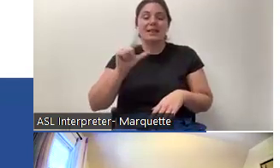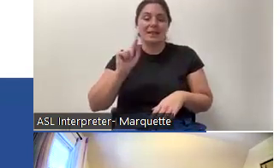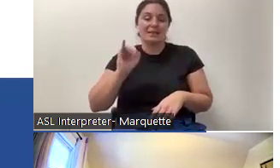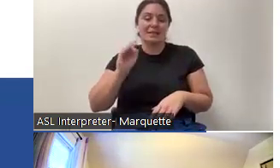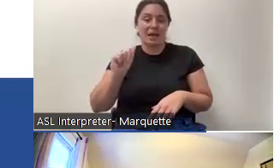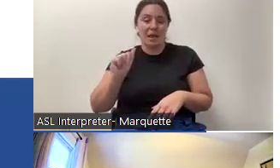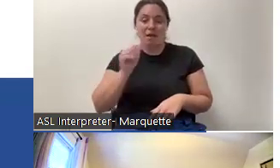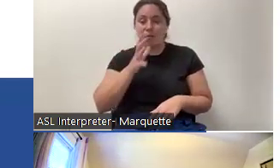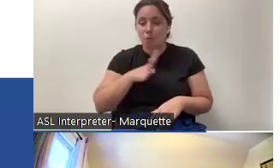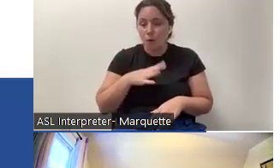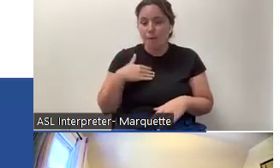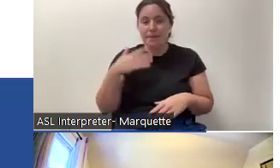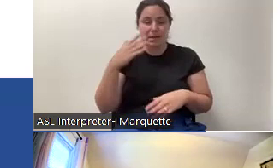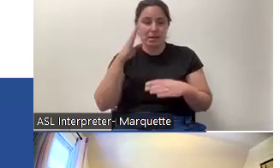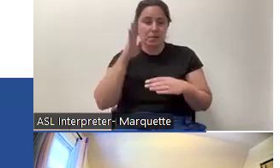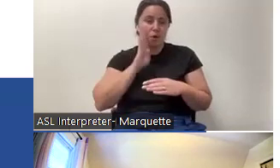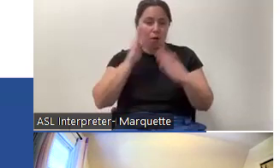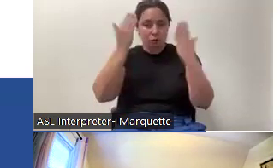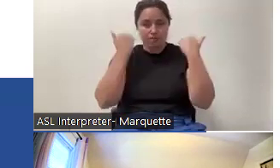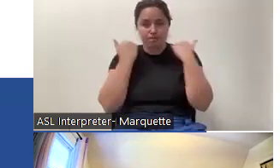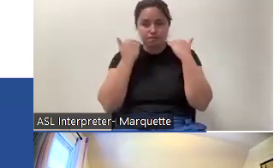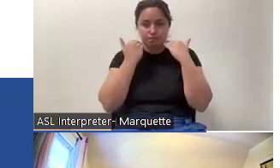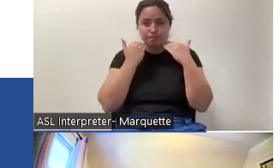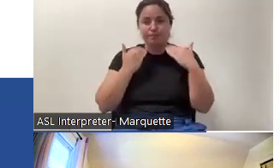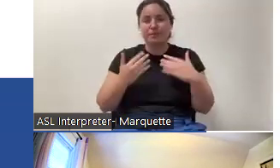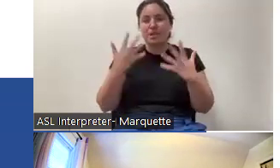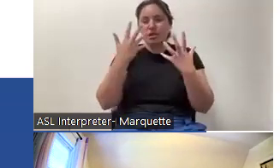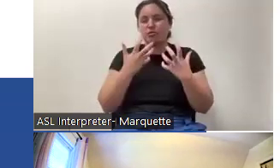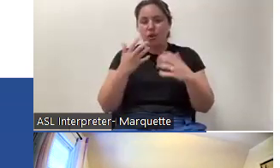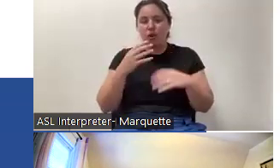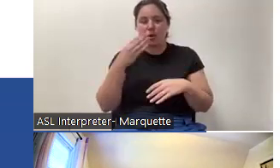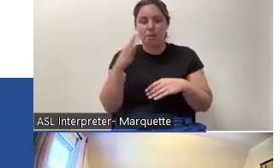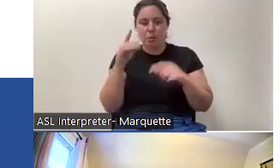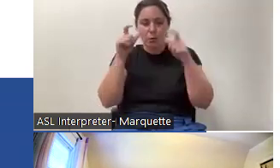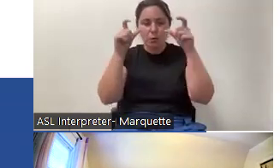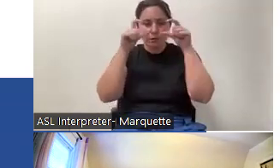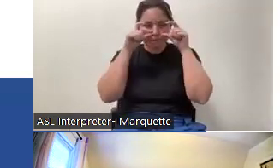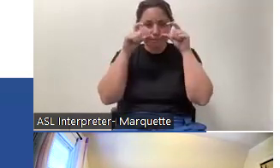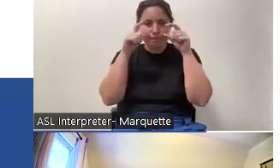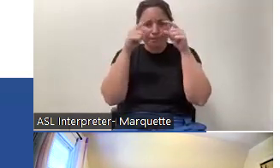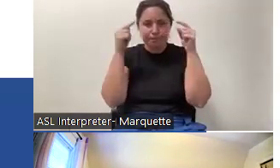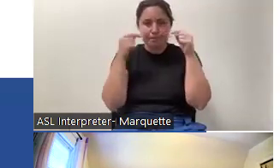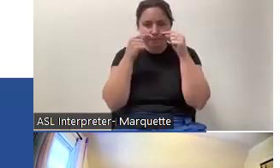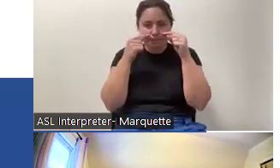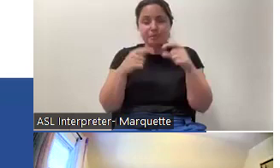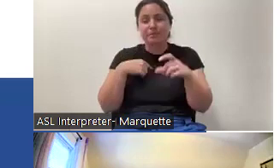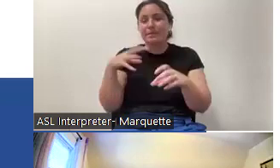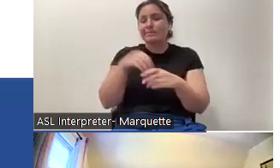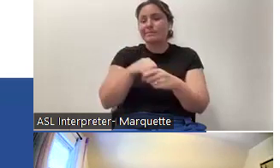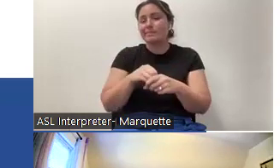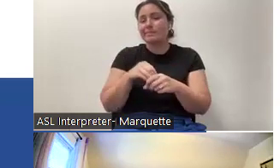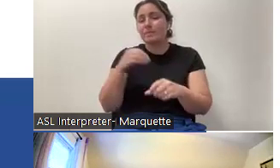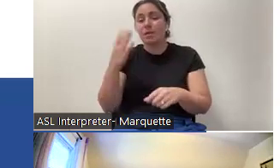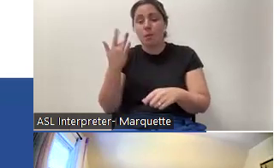have dark brown shoulder-length hair. I'm wearing dark blue rectangular glasses, and I am participating in this webinar for my